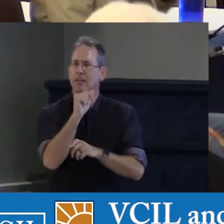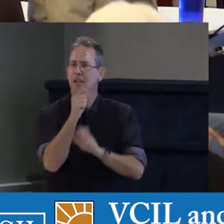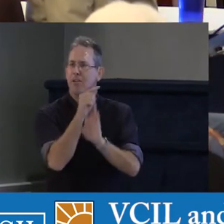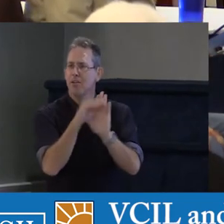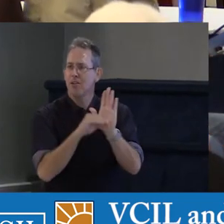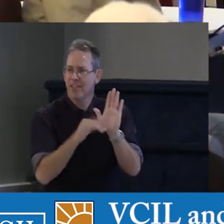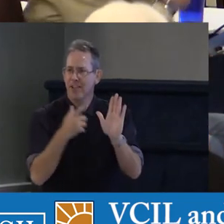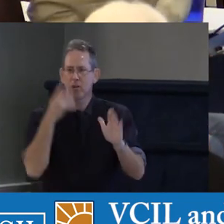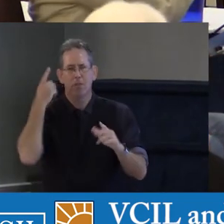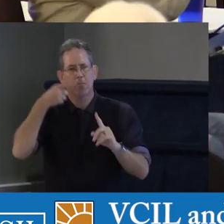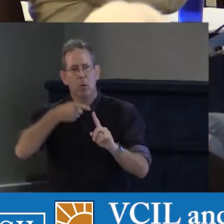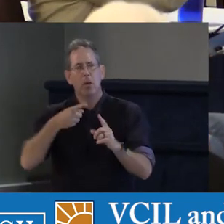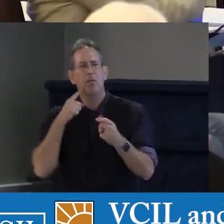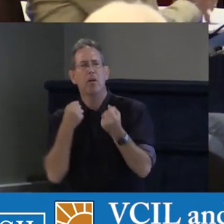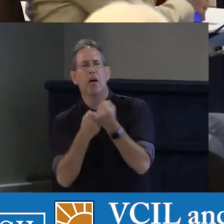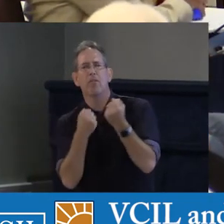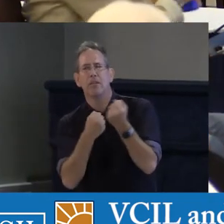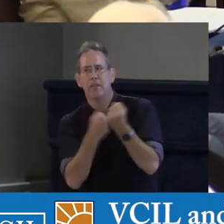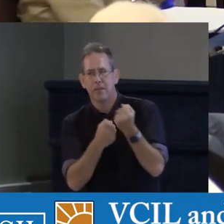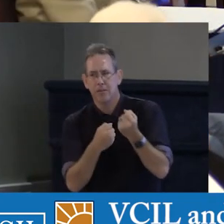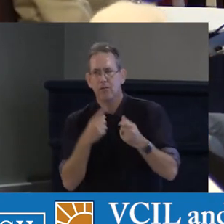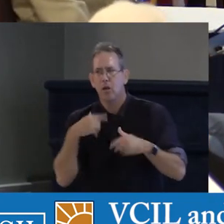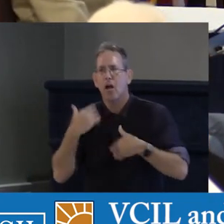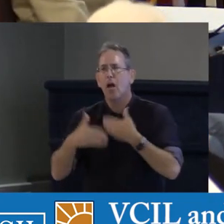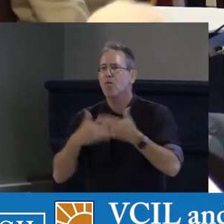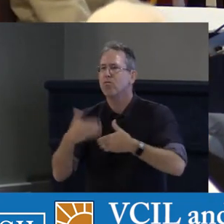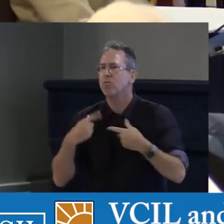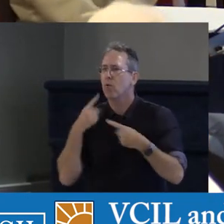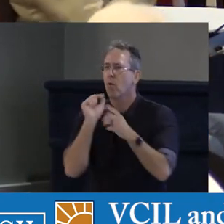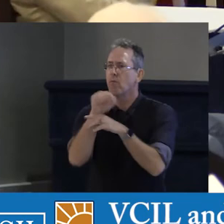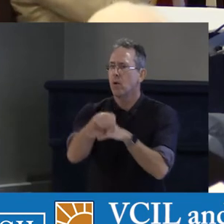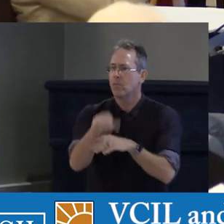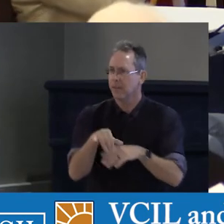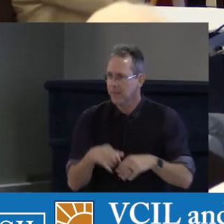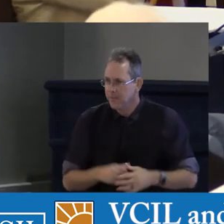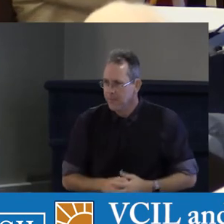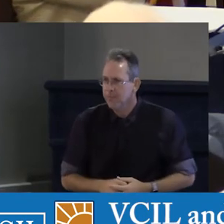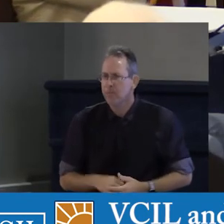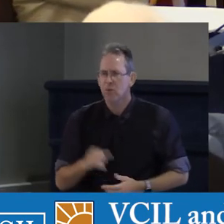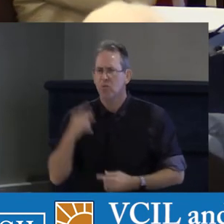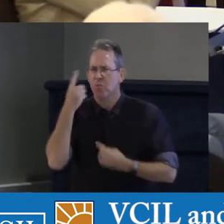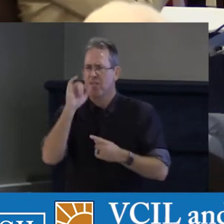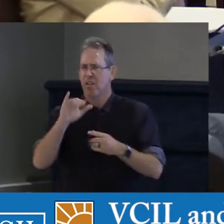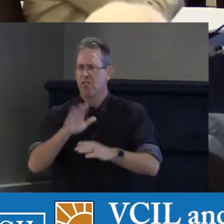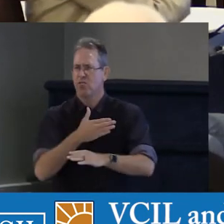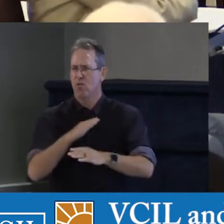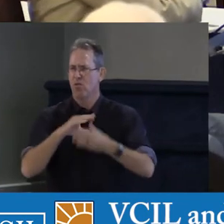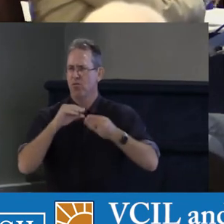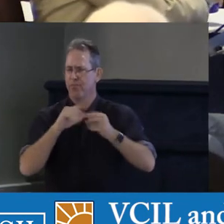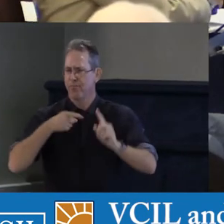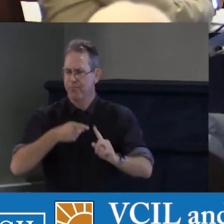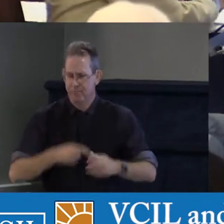difference as time goes on. And so we'll think about that a little bit.